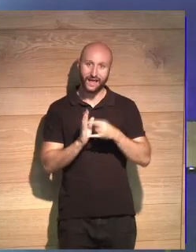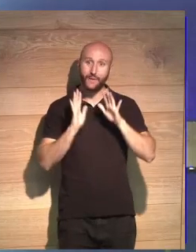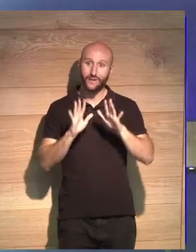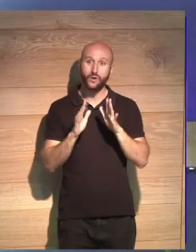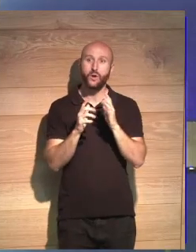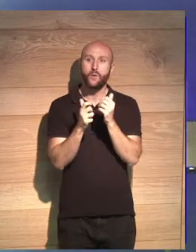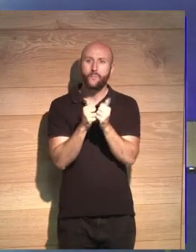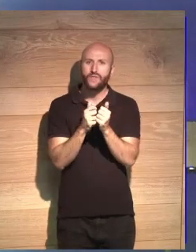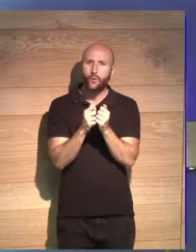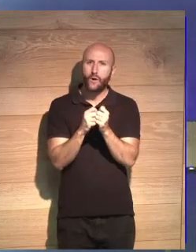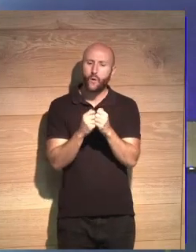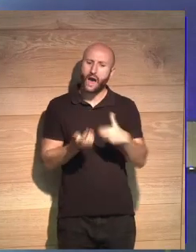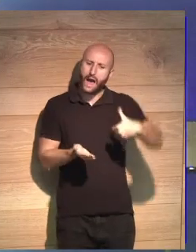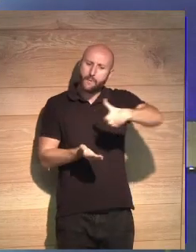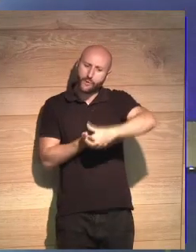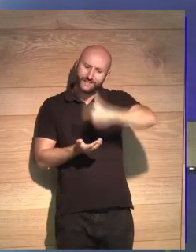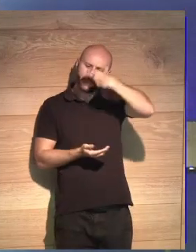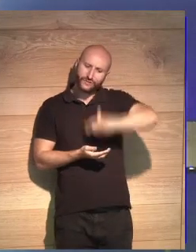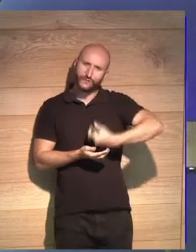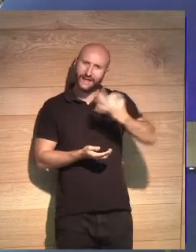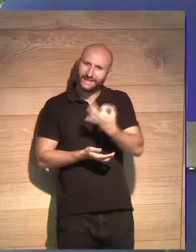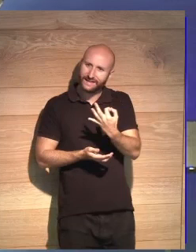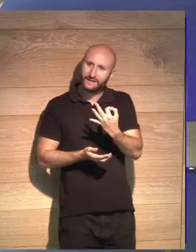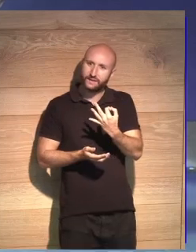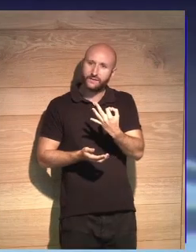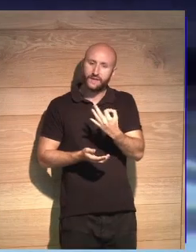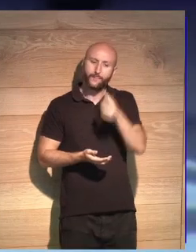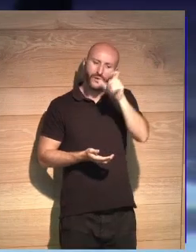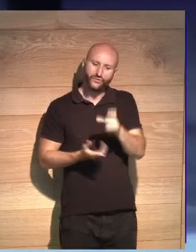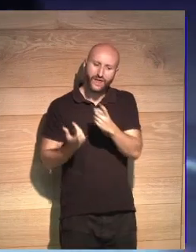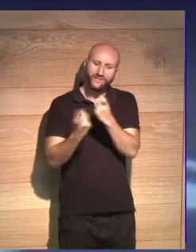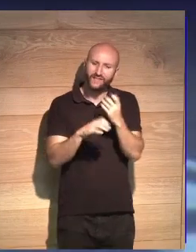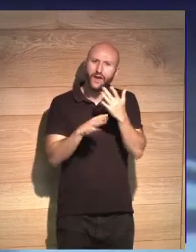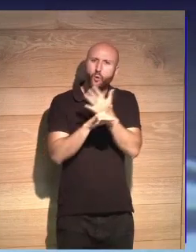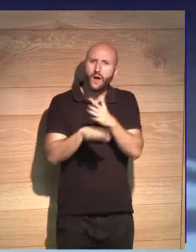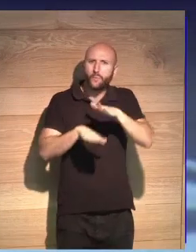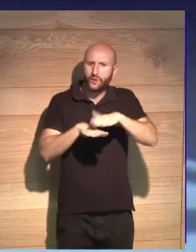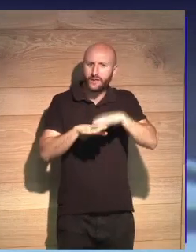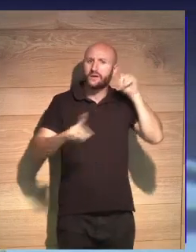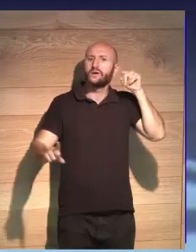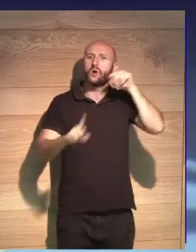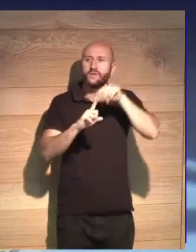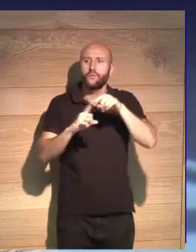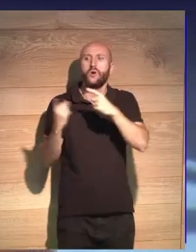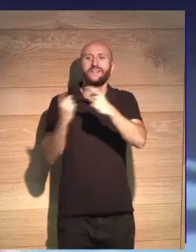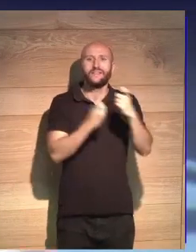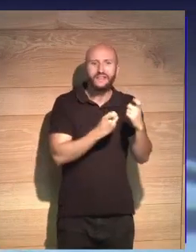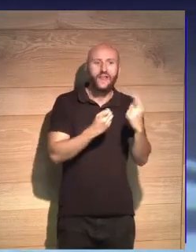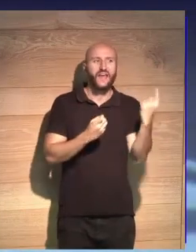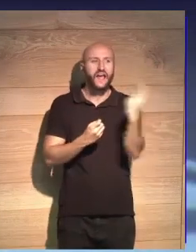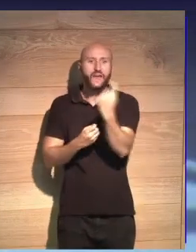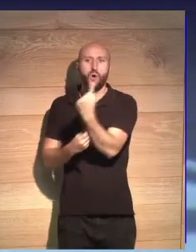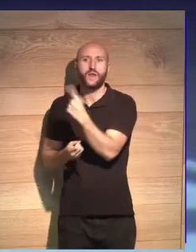games, but they need the technical skills for this, but they also need to reflect on what things this video game is providing